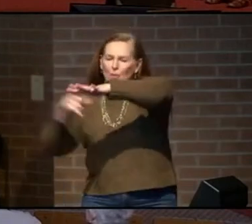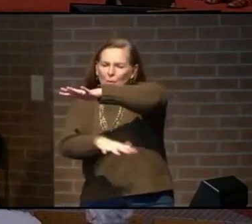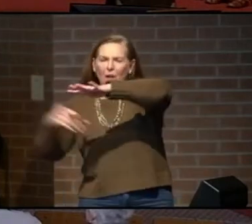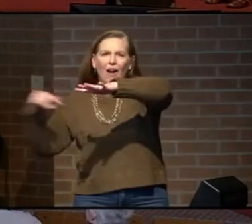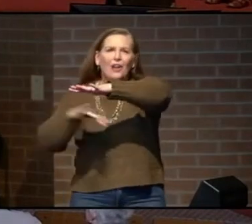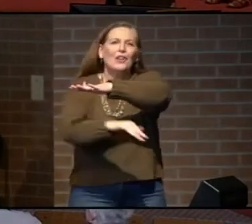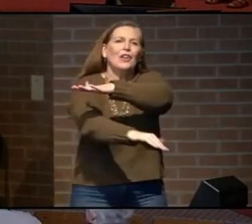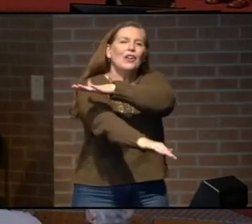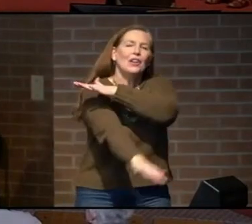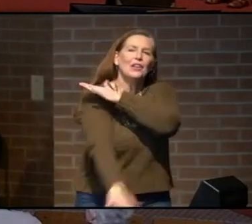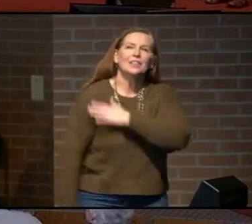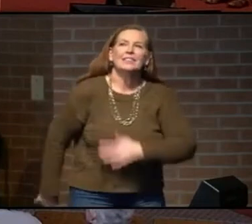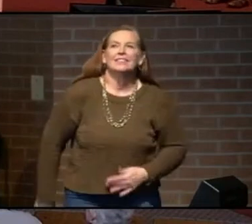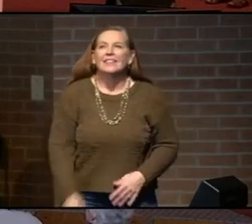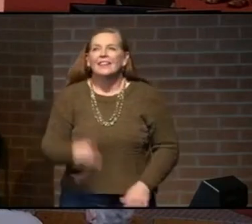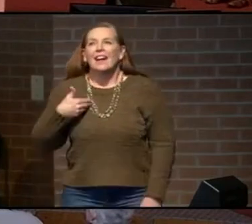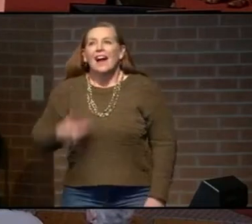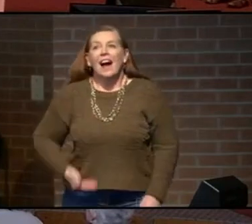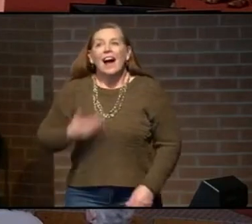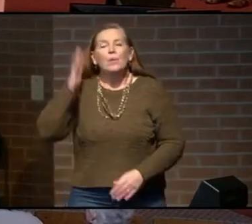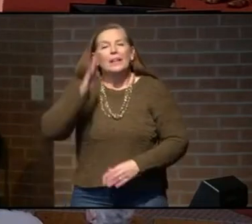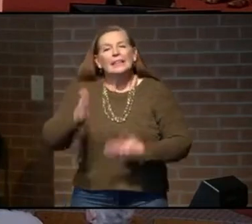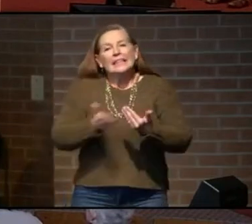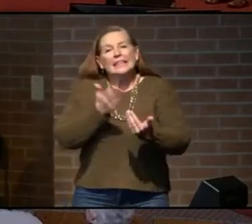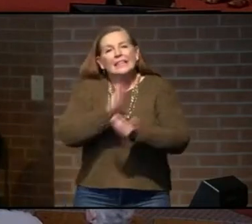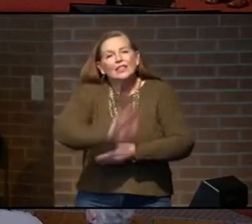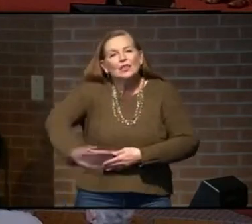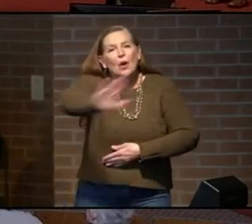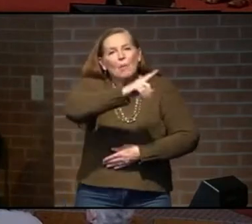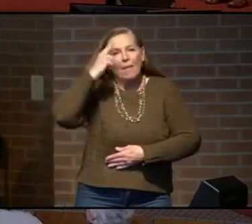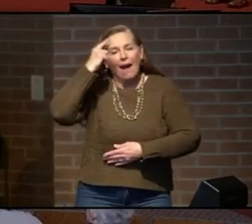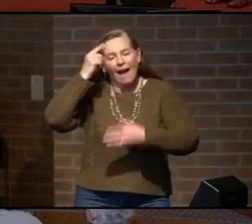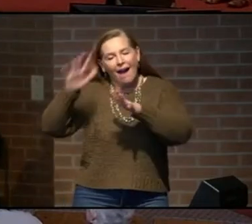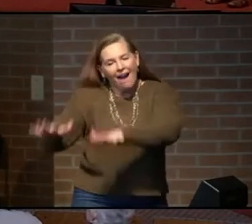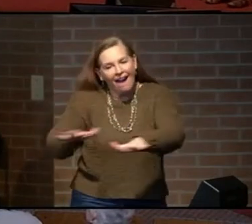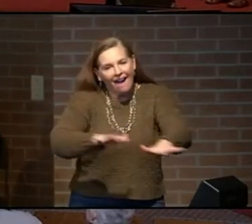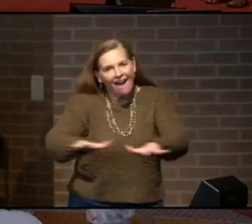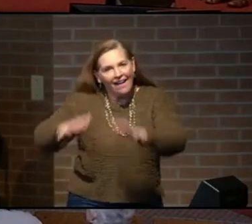Your mind.